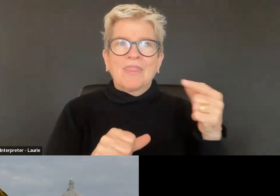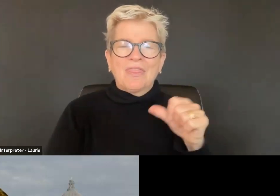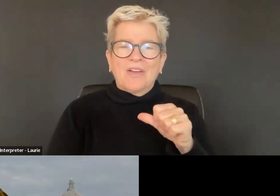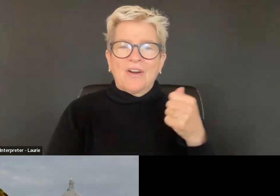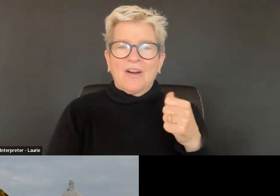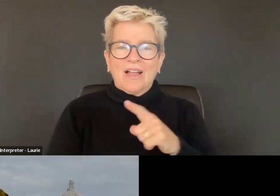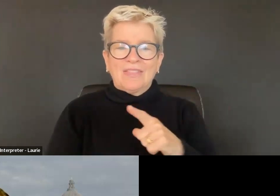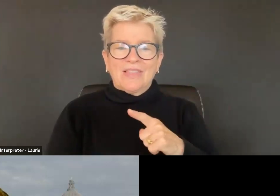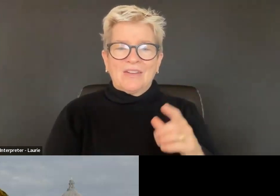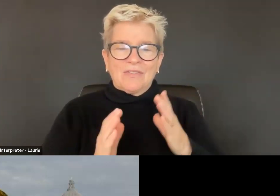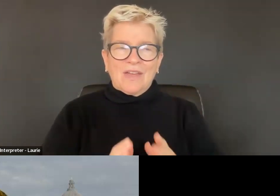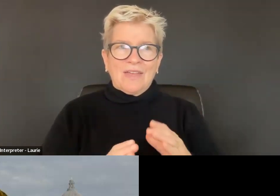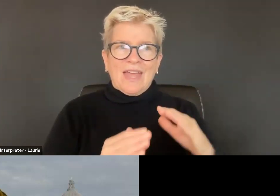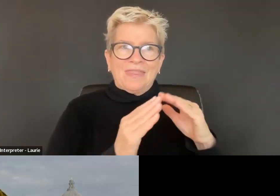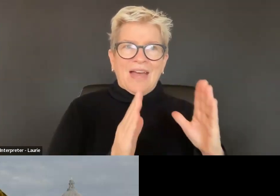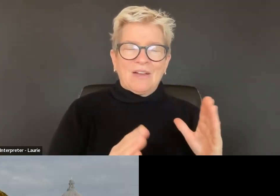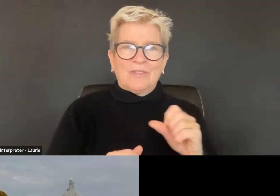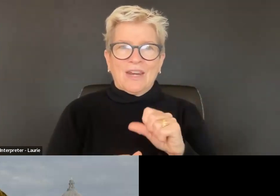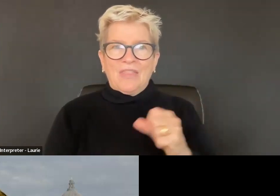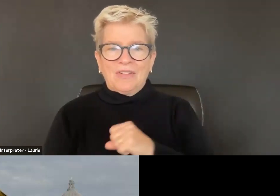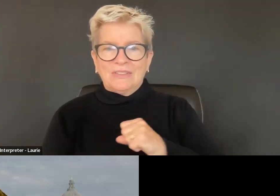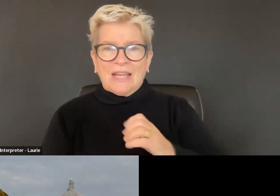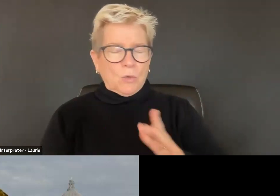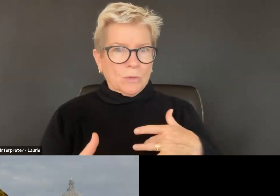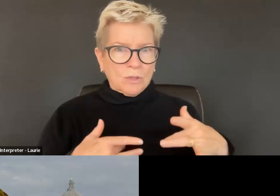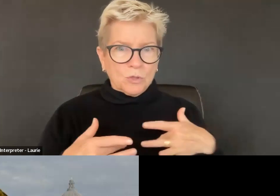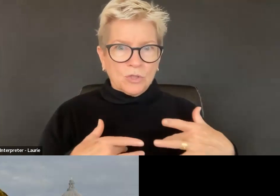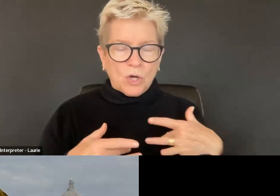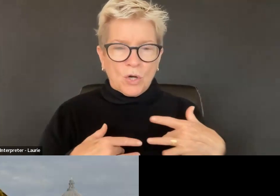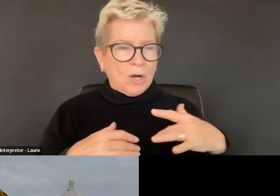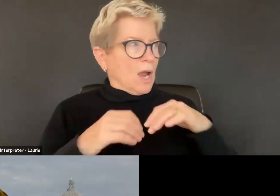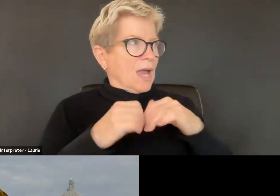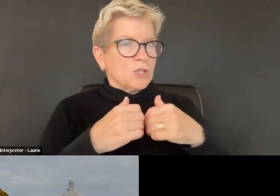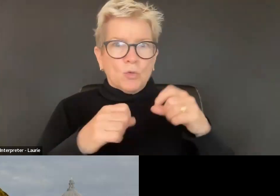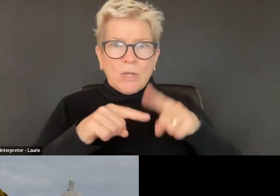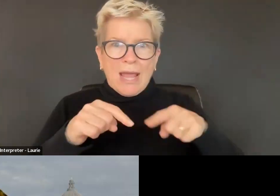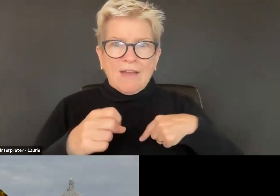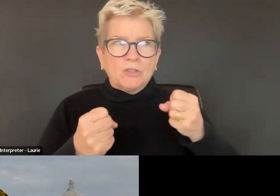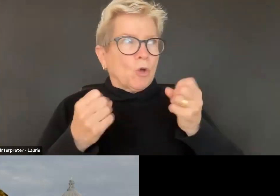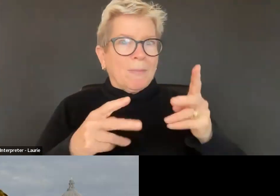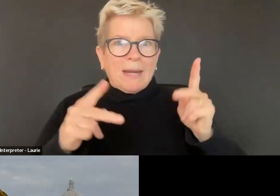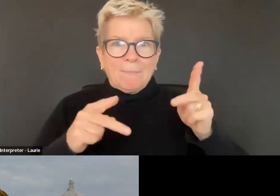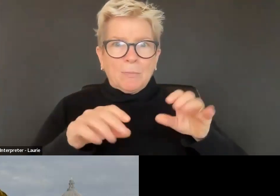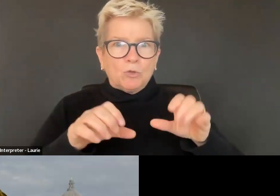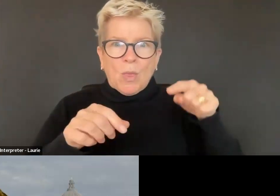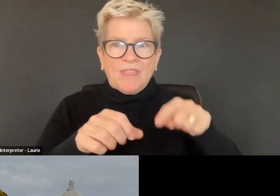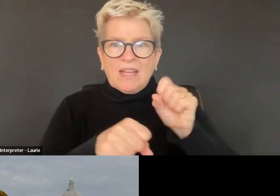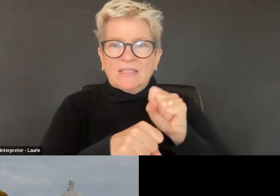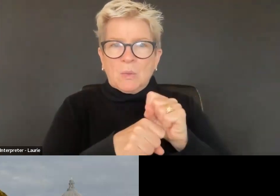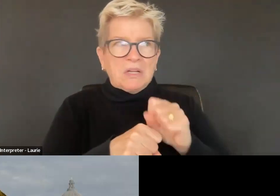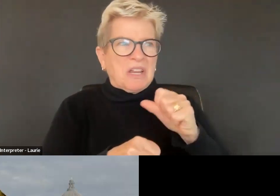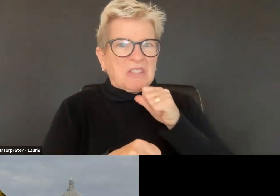House, actually being very concerned, and other senators saying, there's no way you can have so many people doing this work. Like, it's not going to